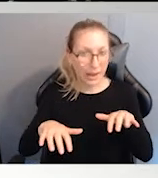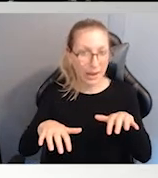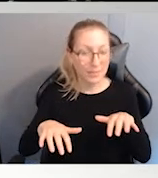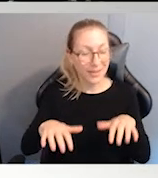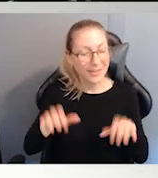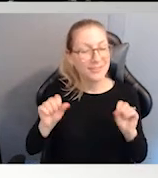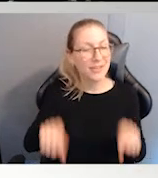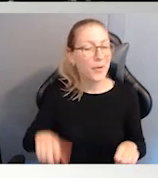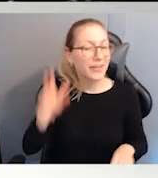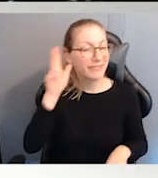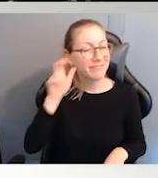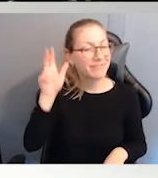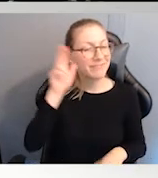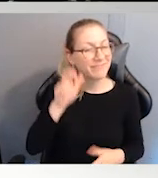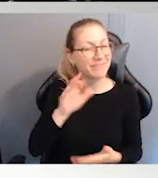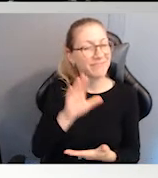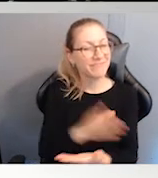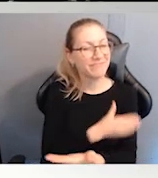song. We're